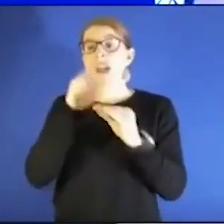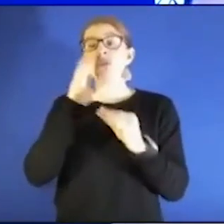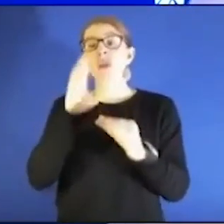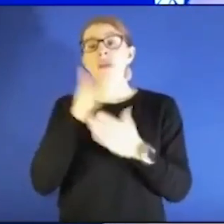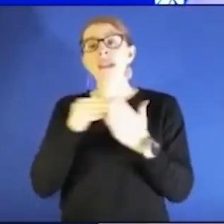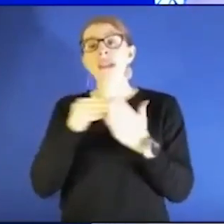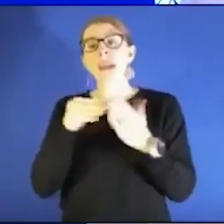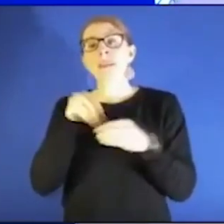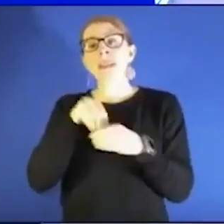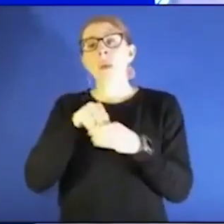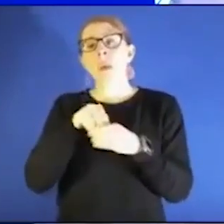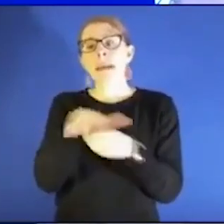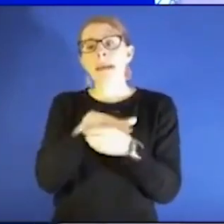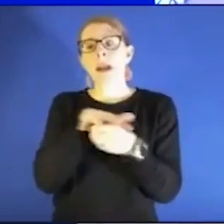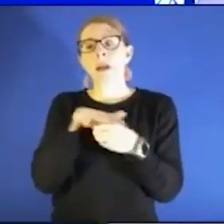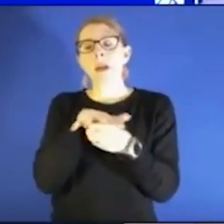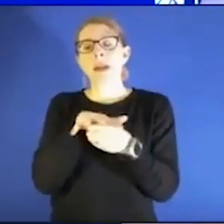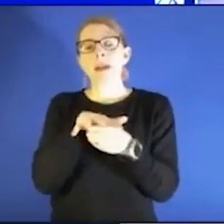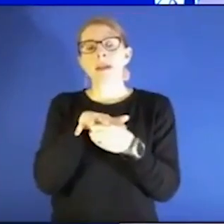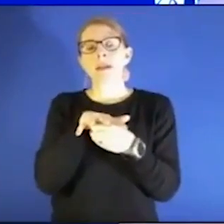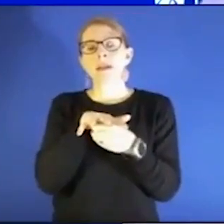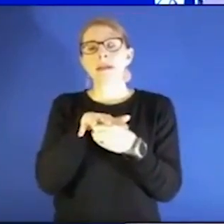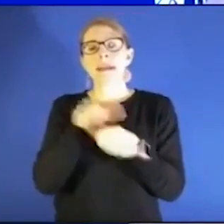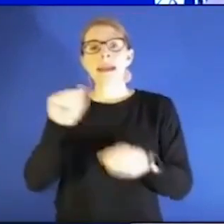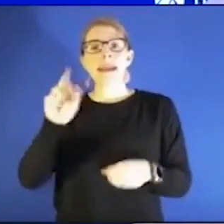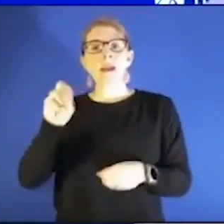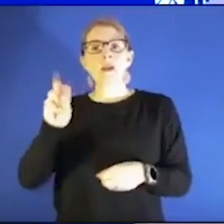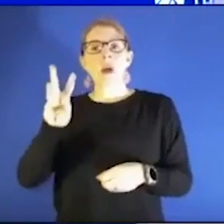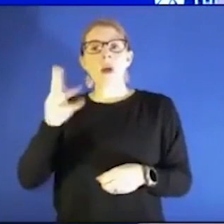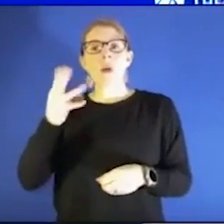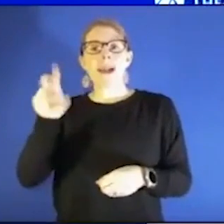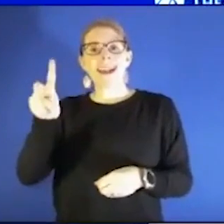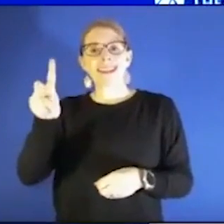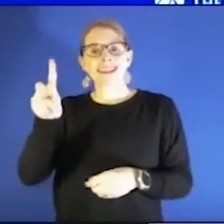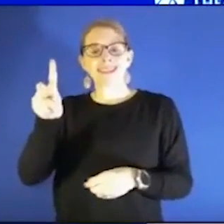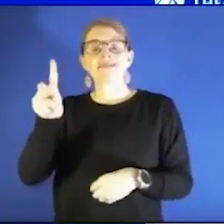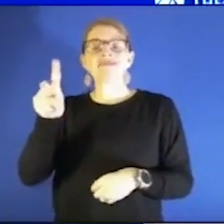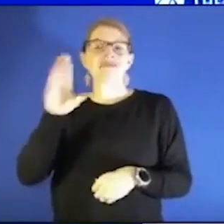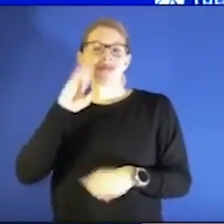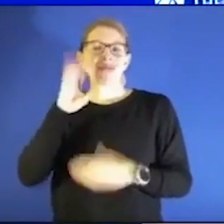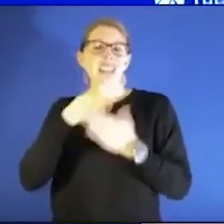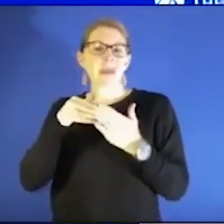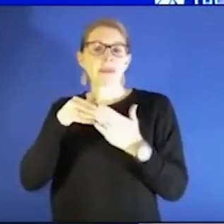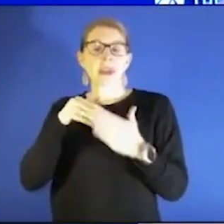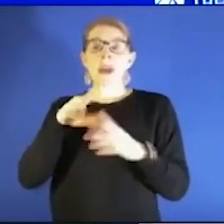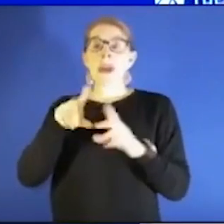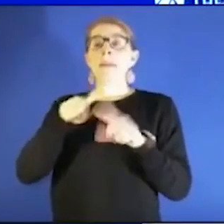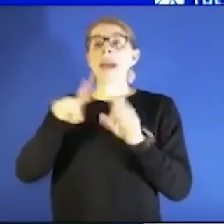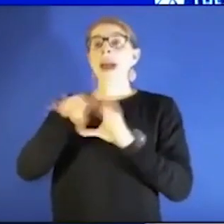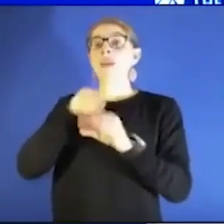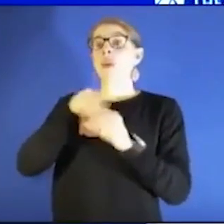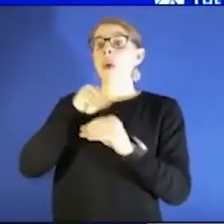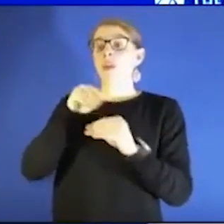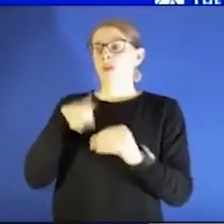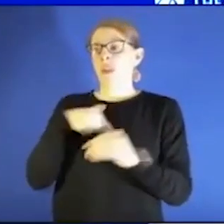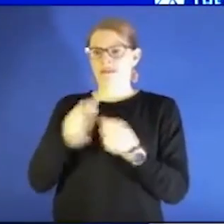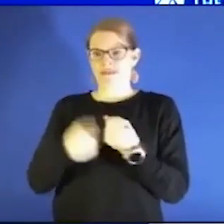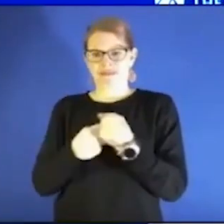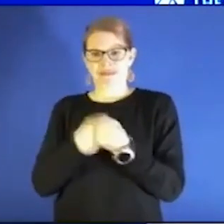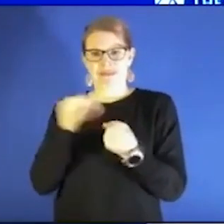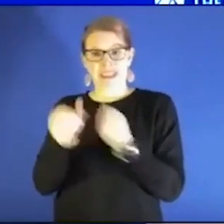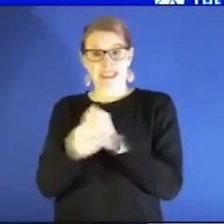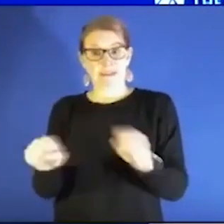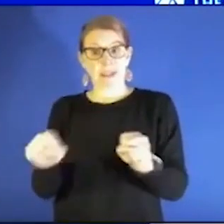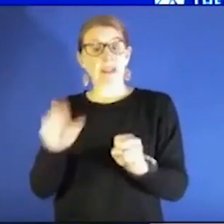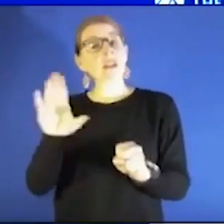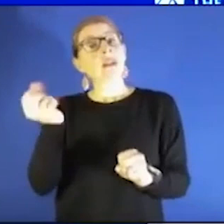areas, at Arrowhead. But being outdoors, we've always really promoted that as being safe. Now, certainly one other thing you can do